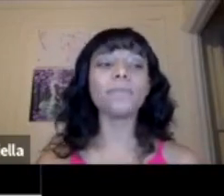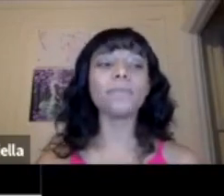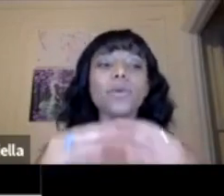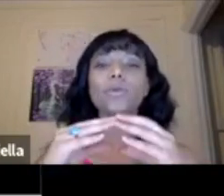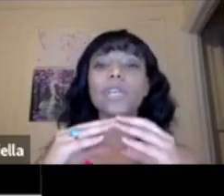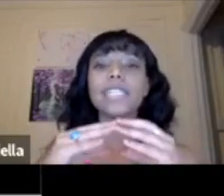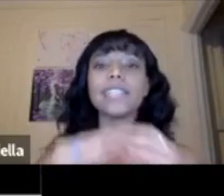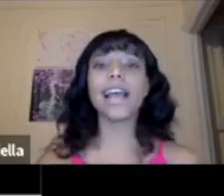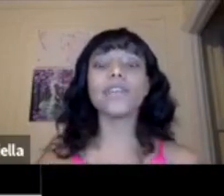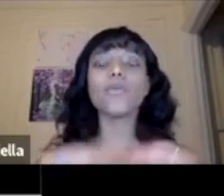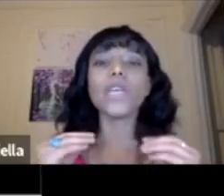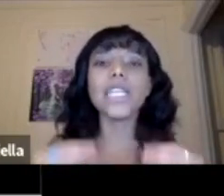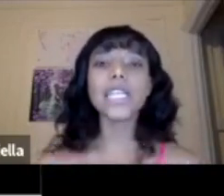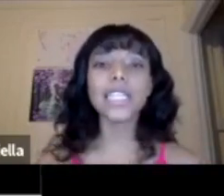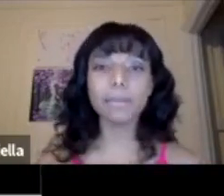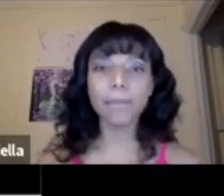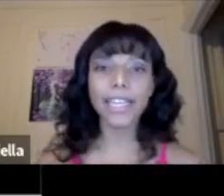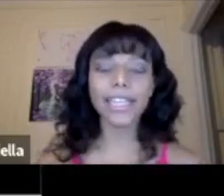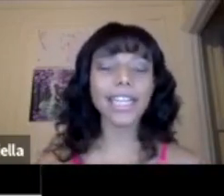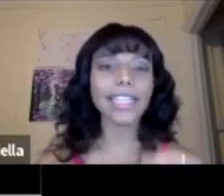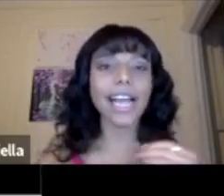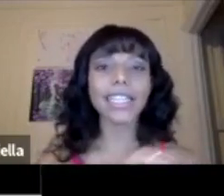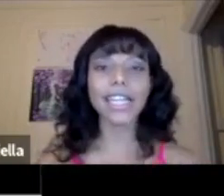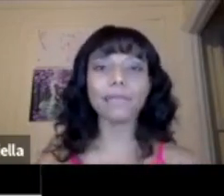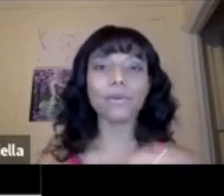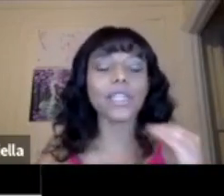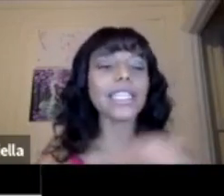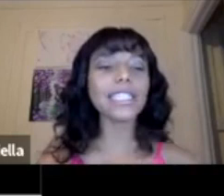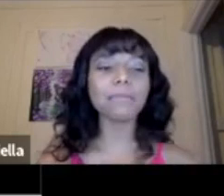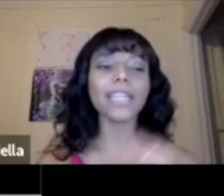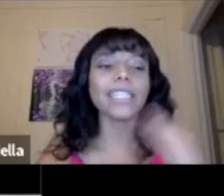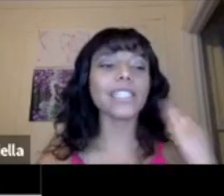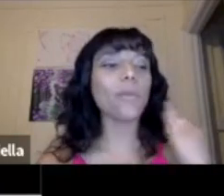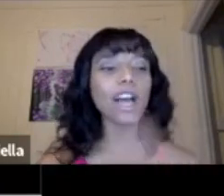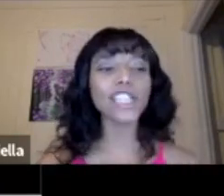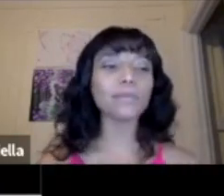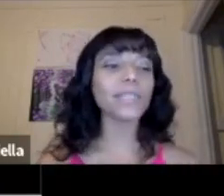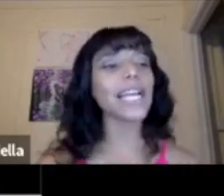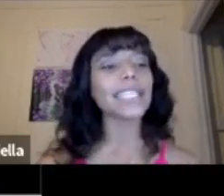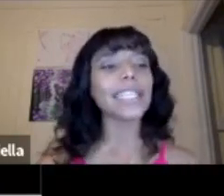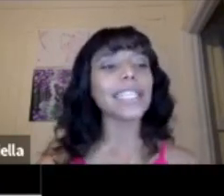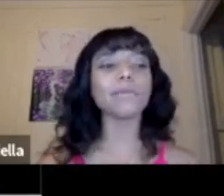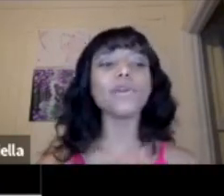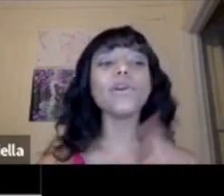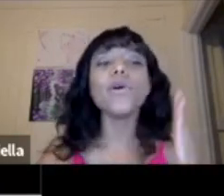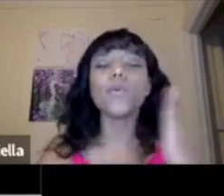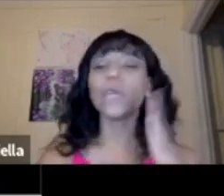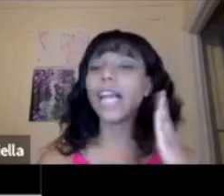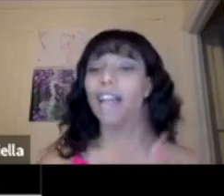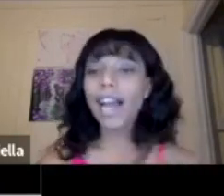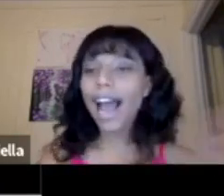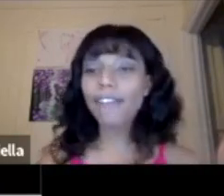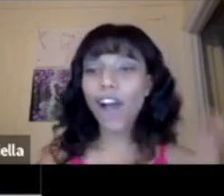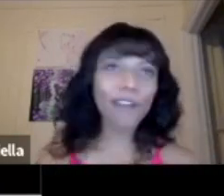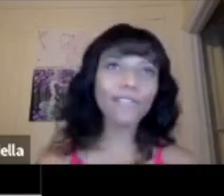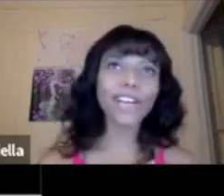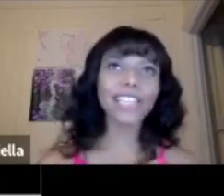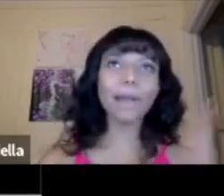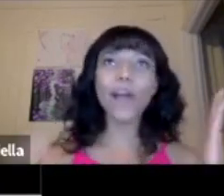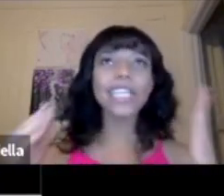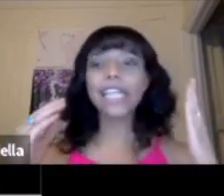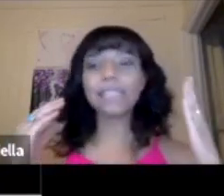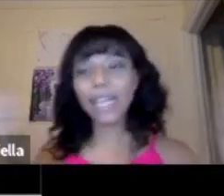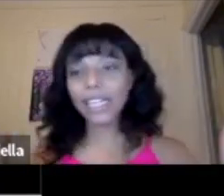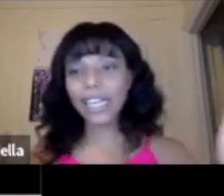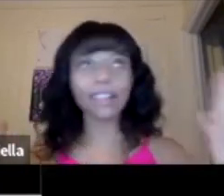together, we said we need to make this accessible. We need to make this 100% accessible. We cannot have a conference